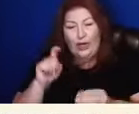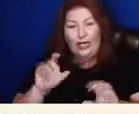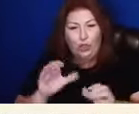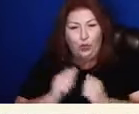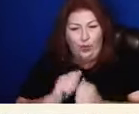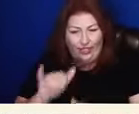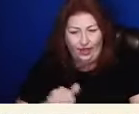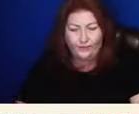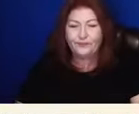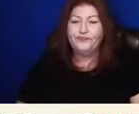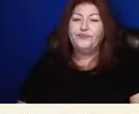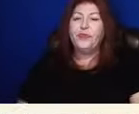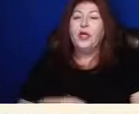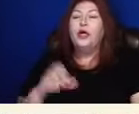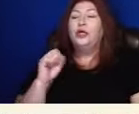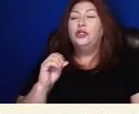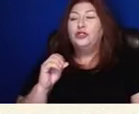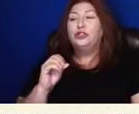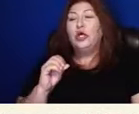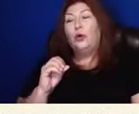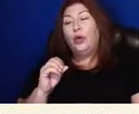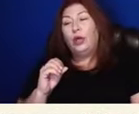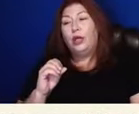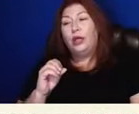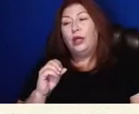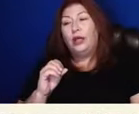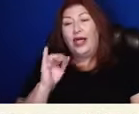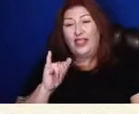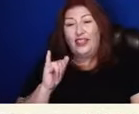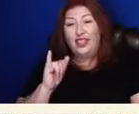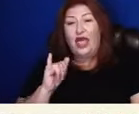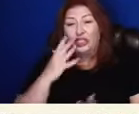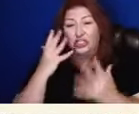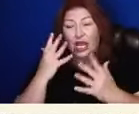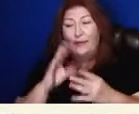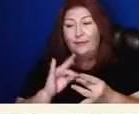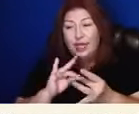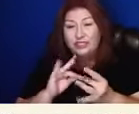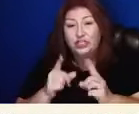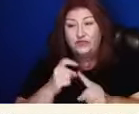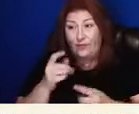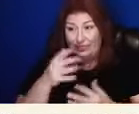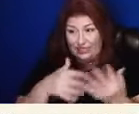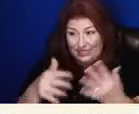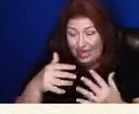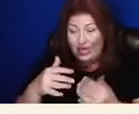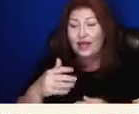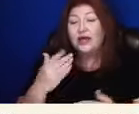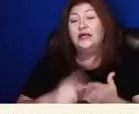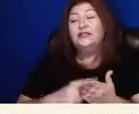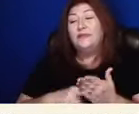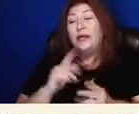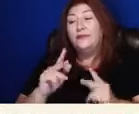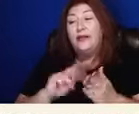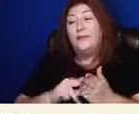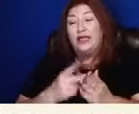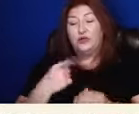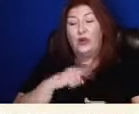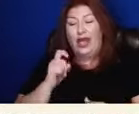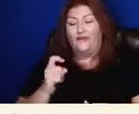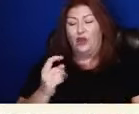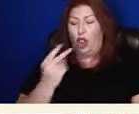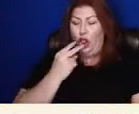right? And so if that shame message is coming from society, sometimes it means that we might have to relook at ourselves